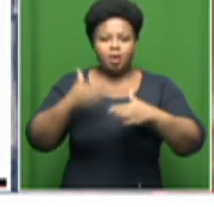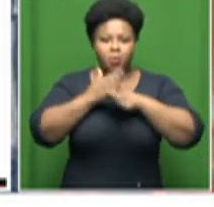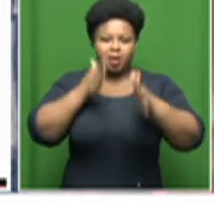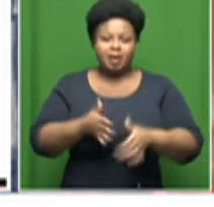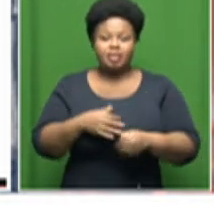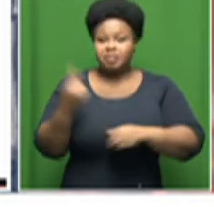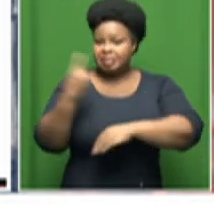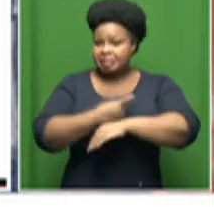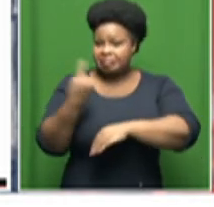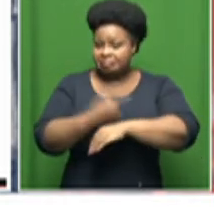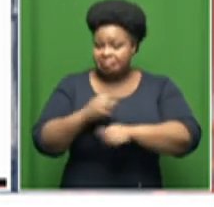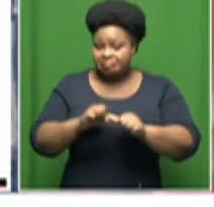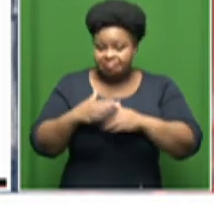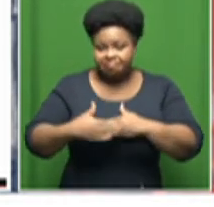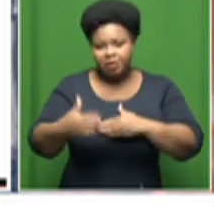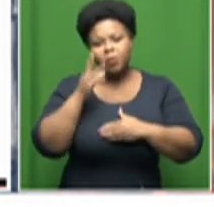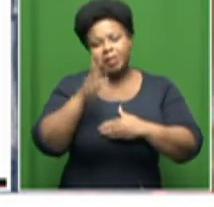in the next,